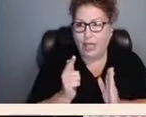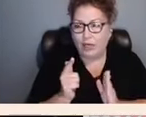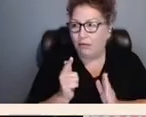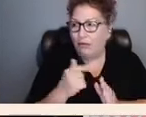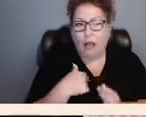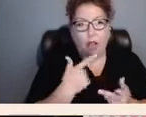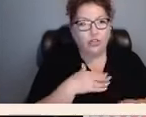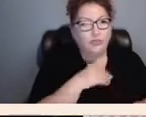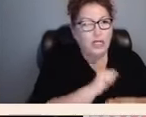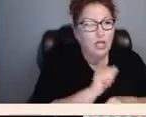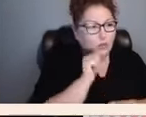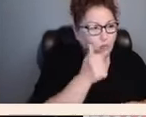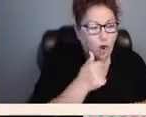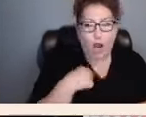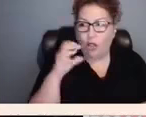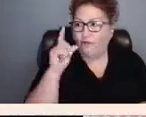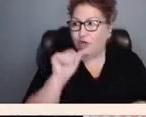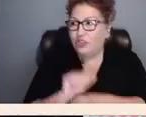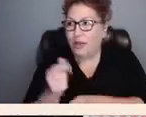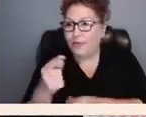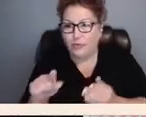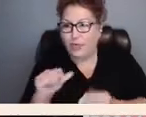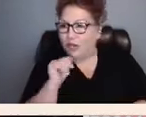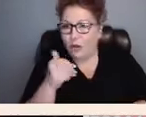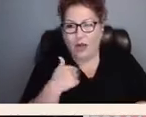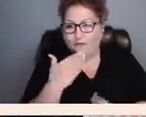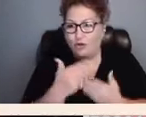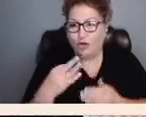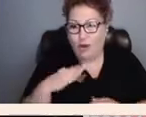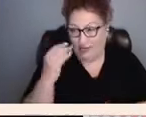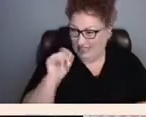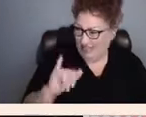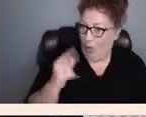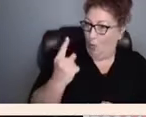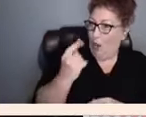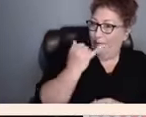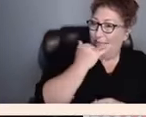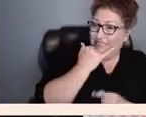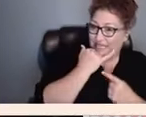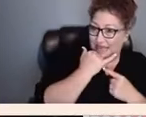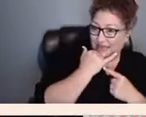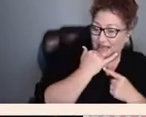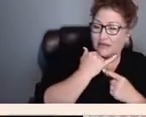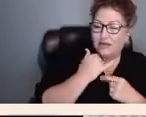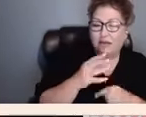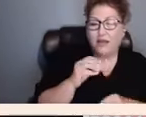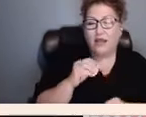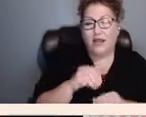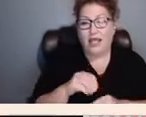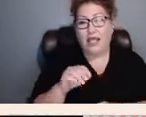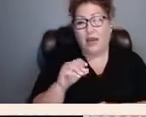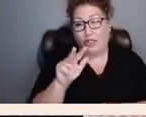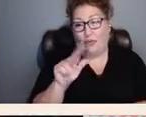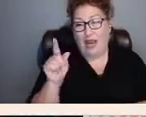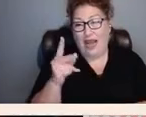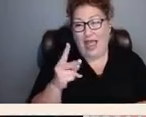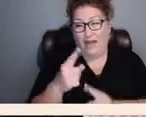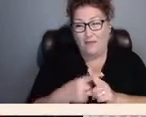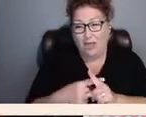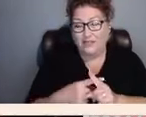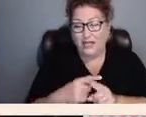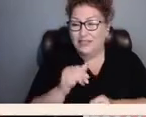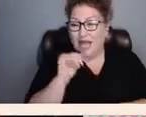week, I now no longer have good credit because of that one mistake in a 3.5 month period. You know, it's not like I left it for,